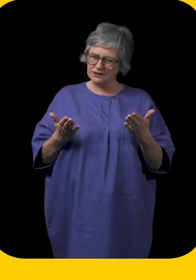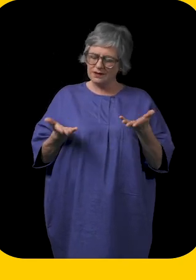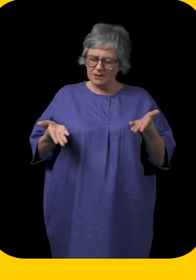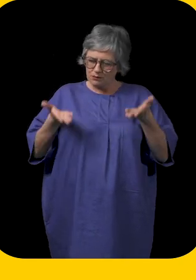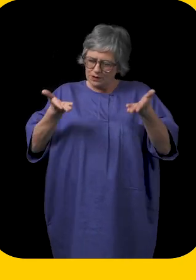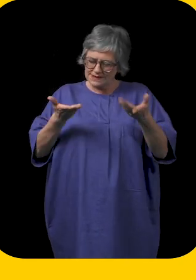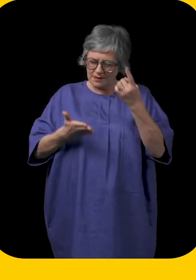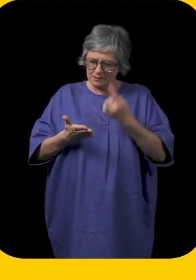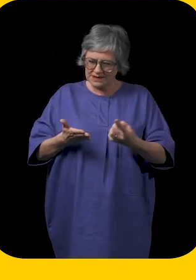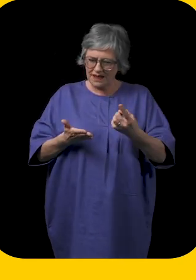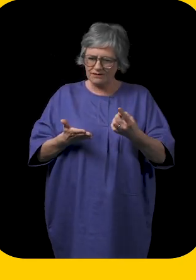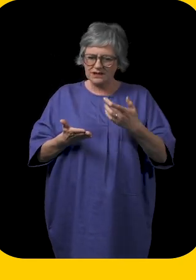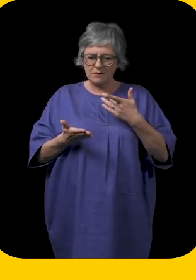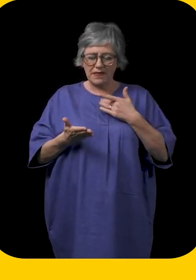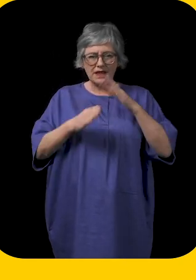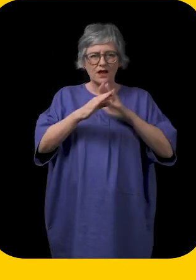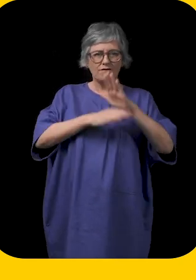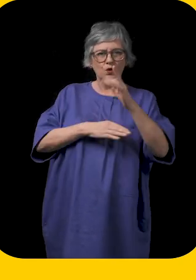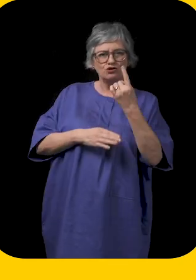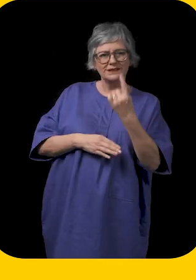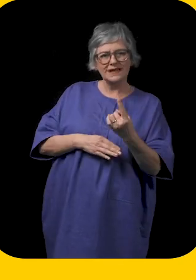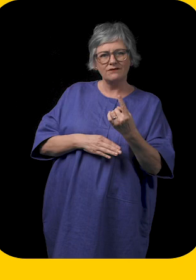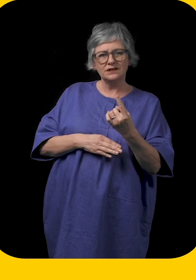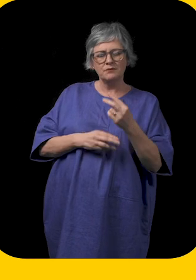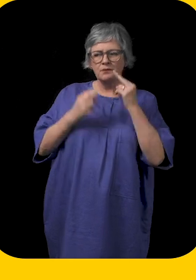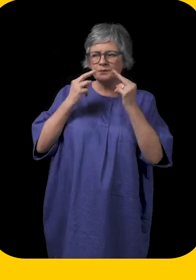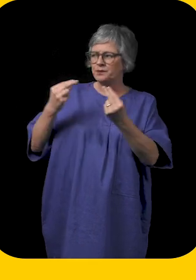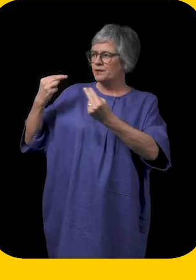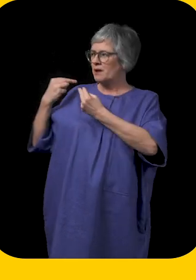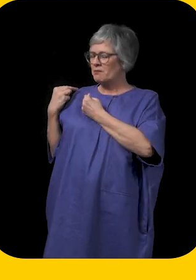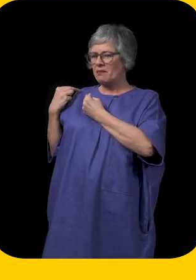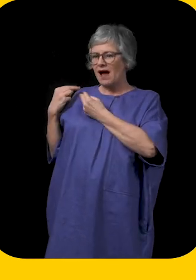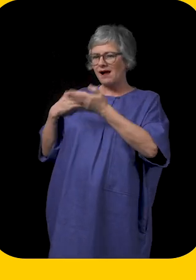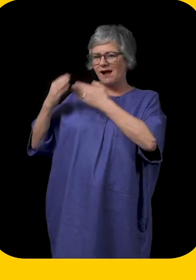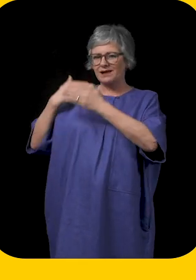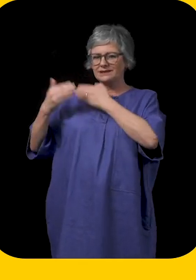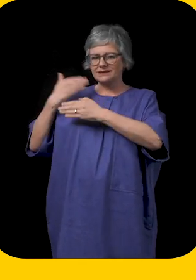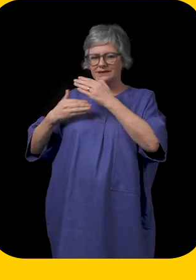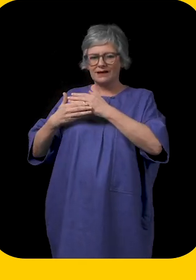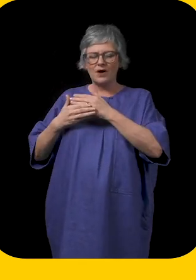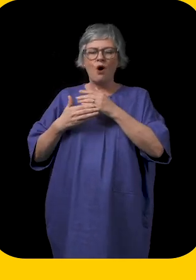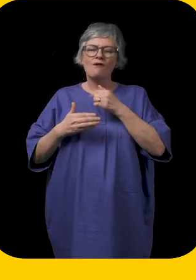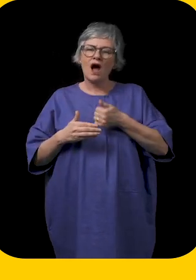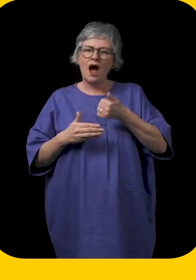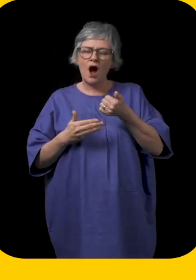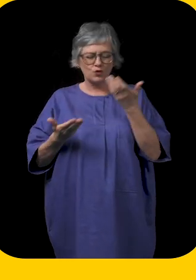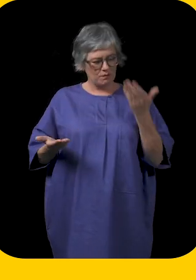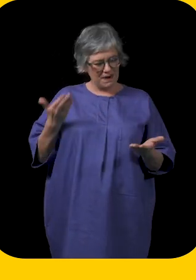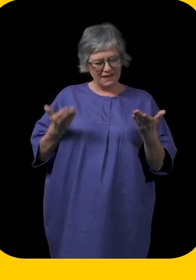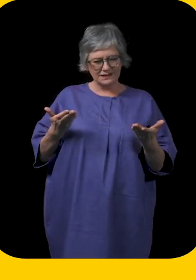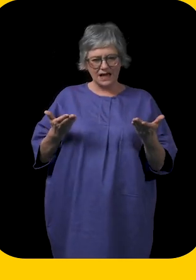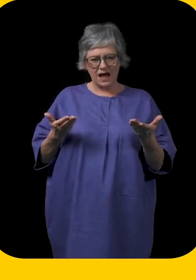books as our like present selves, but then we become our future selves who are like reading our past selves, and it's like this whole thing, and it's also